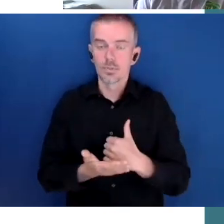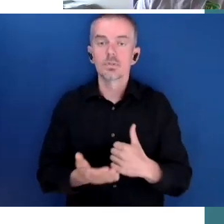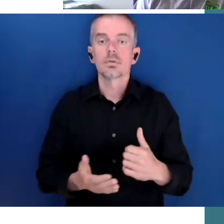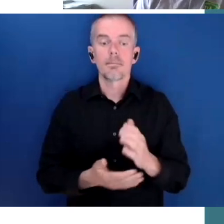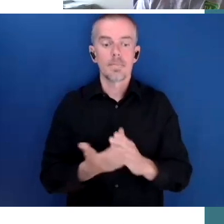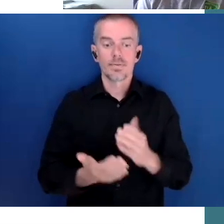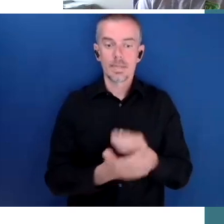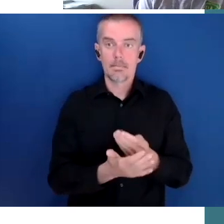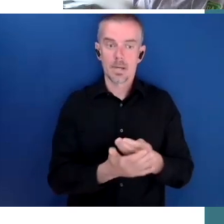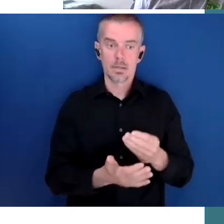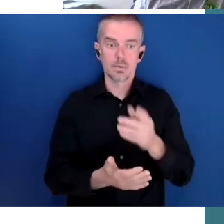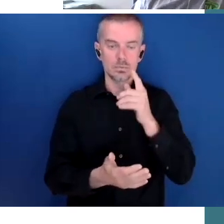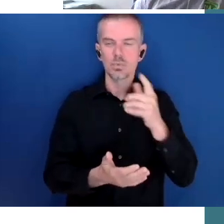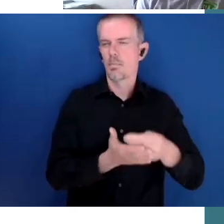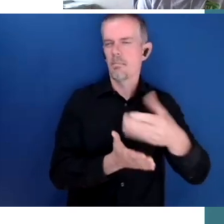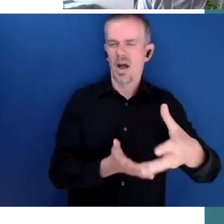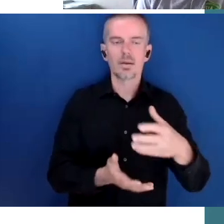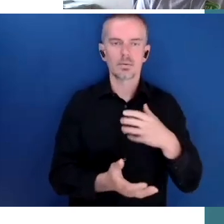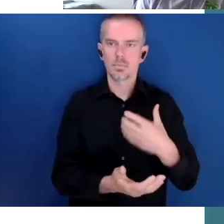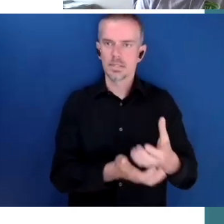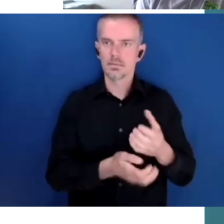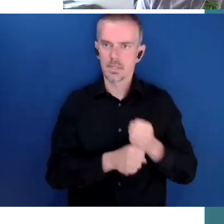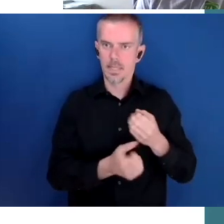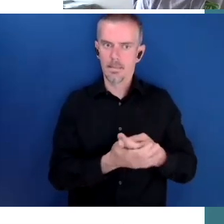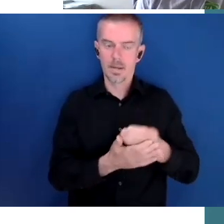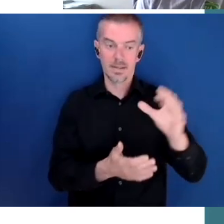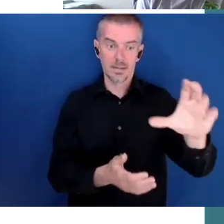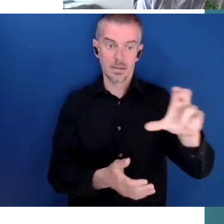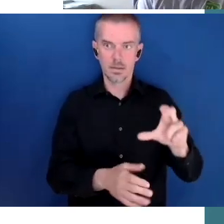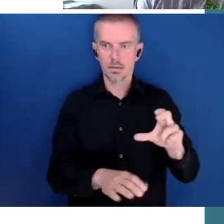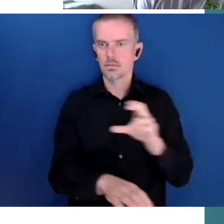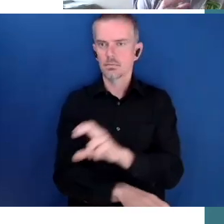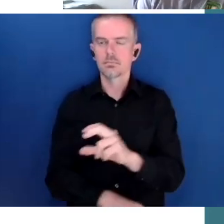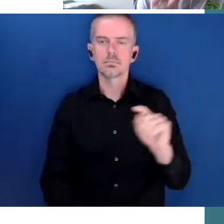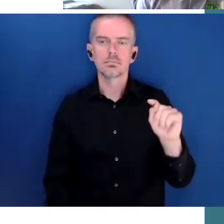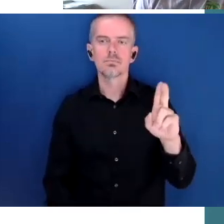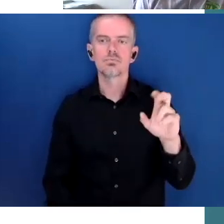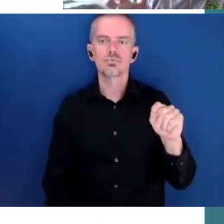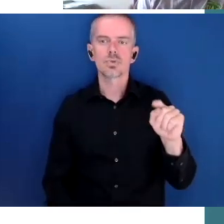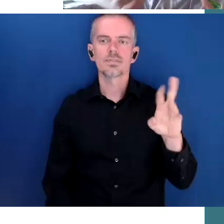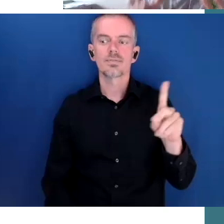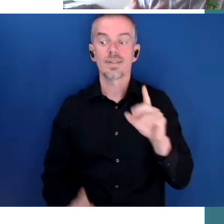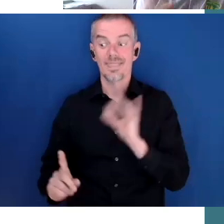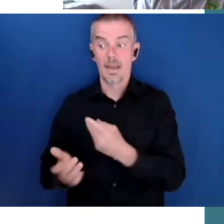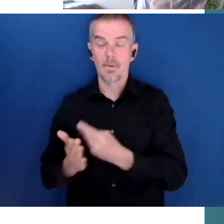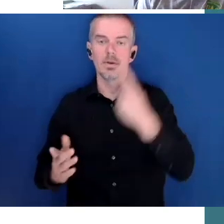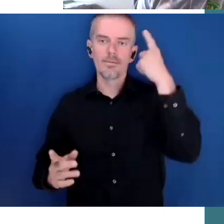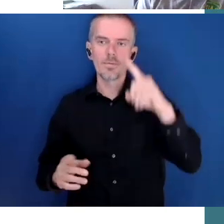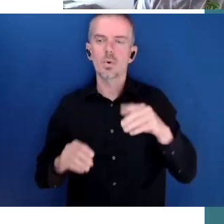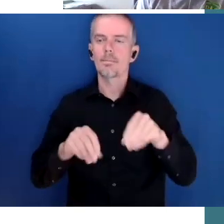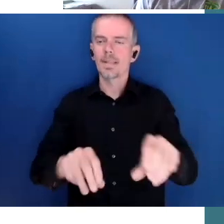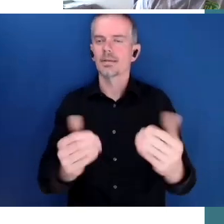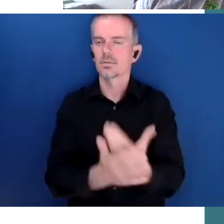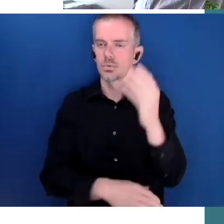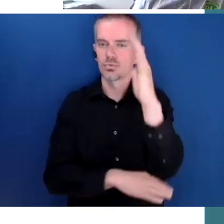receives for the people buying that timber goes into a trust fund for reforestation. And so we then can use those trust